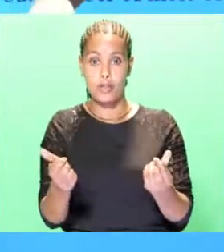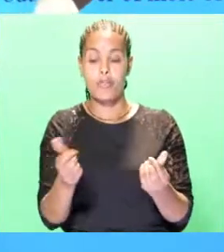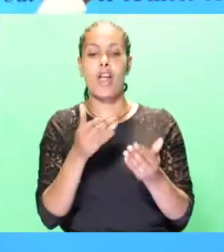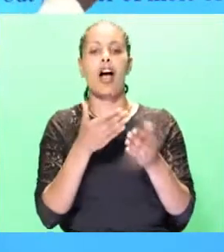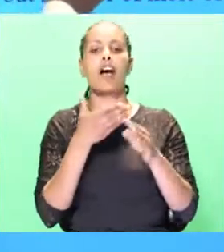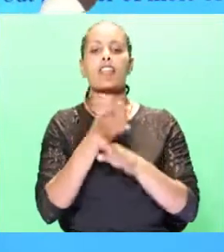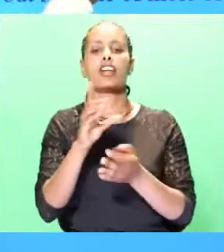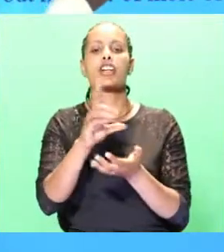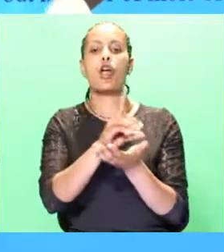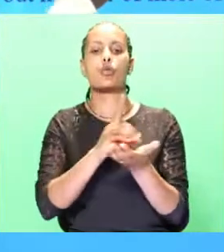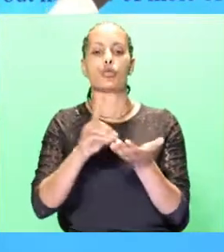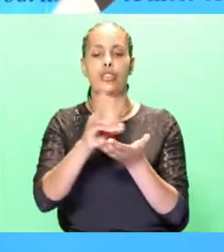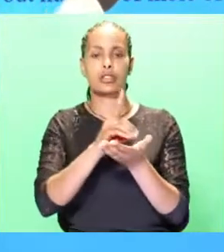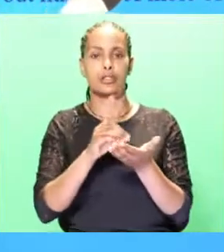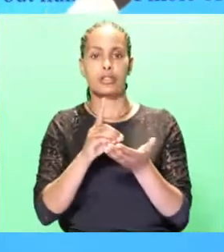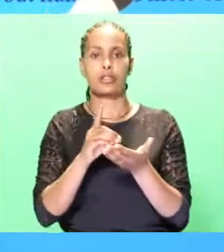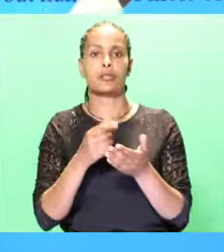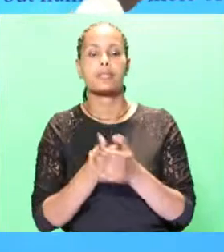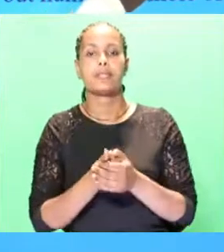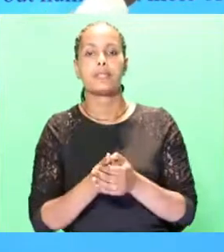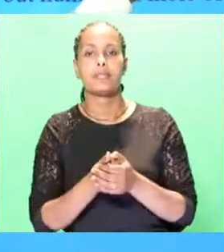after dilution,